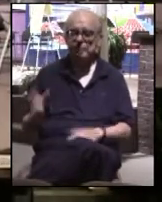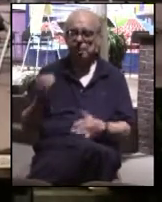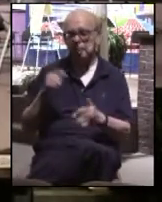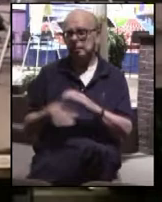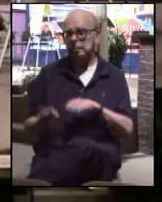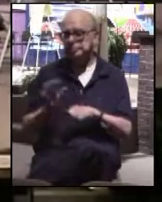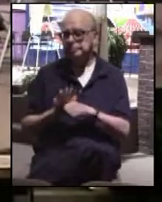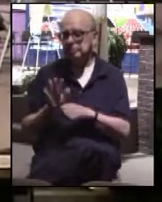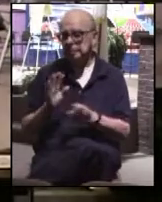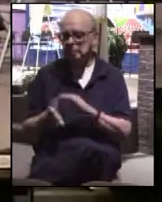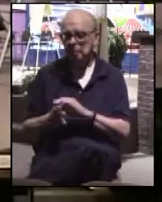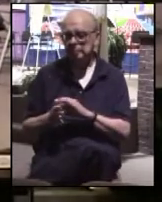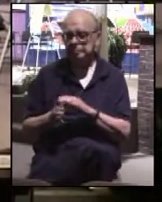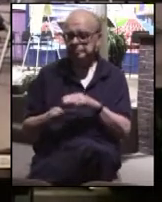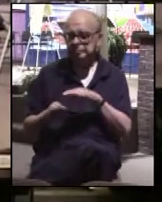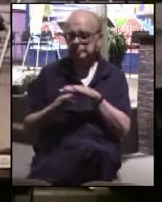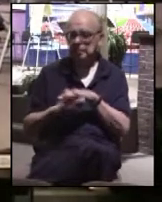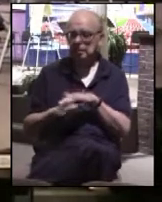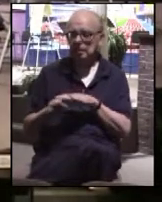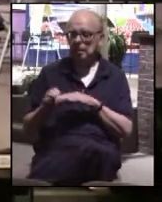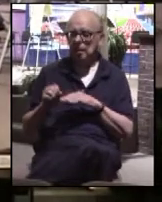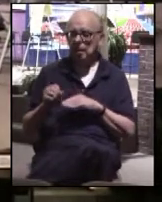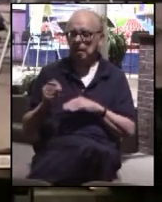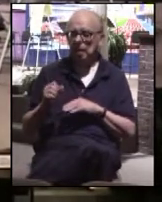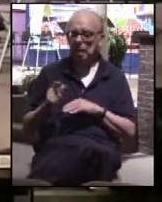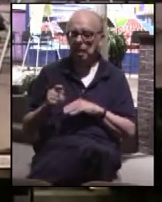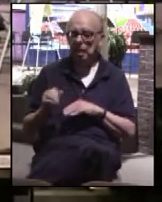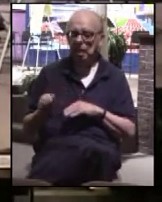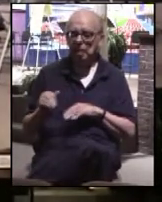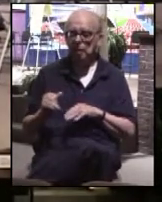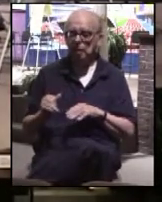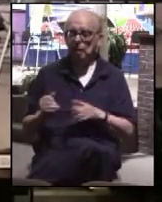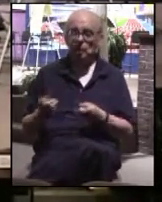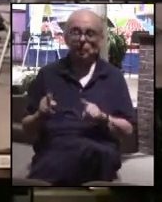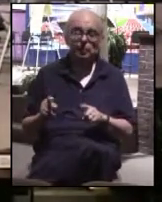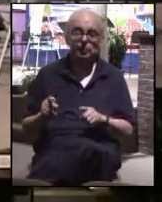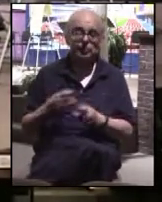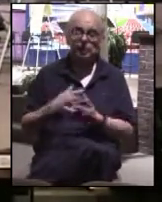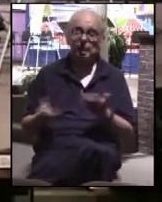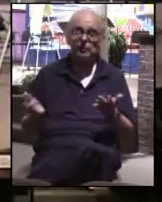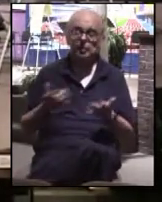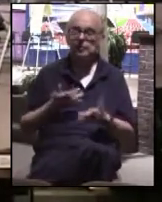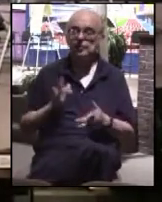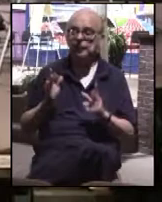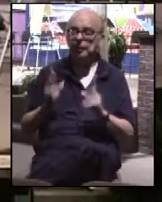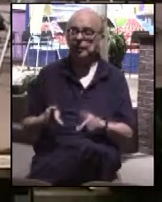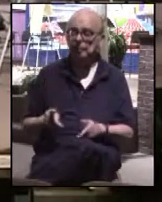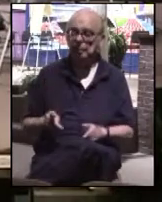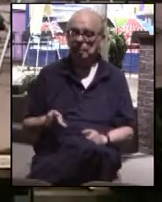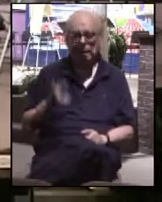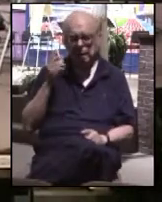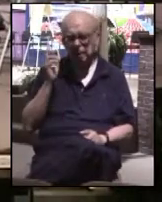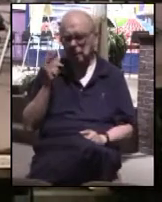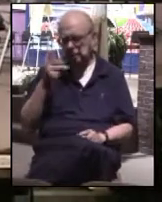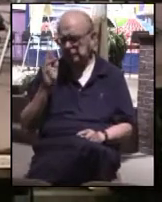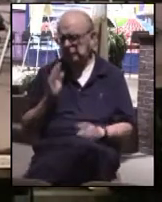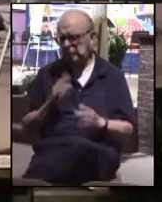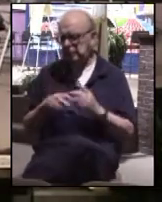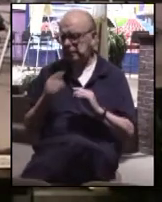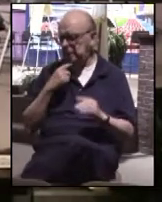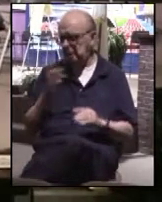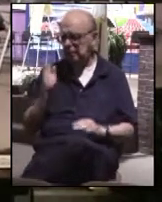enough became shallow once there is an offense it's incredibly difficult to hear from god in a sermon